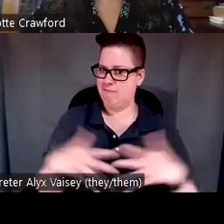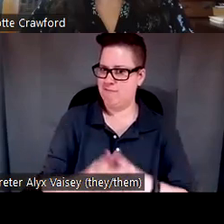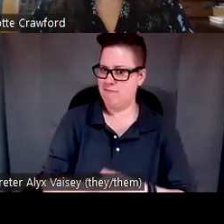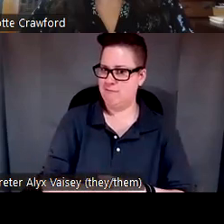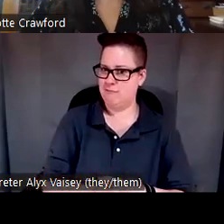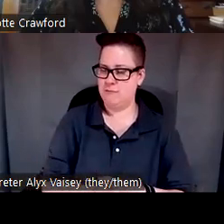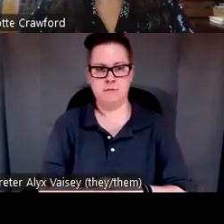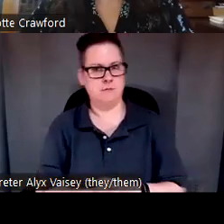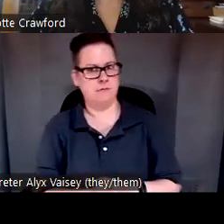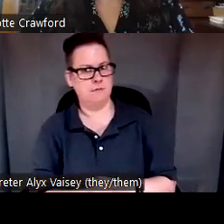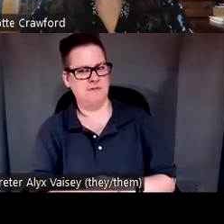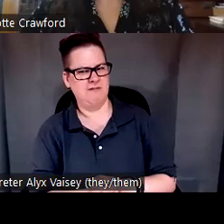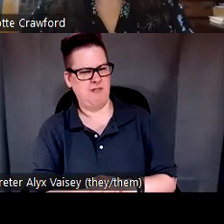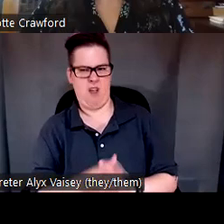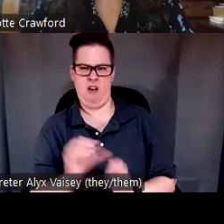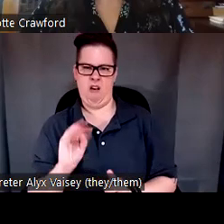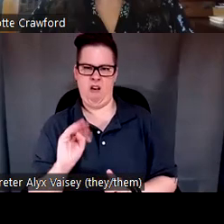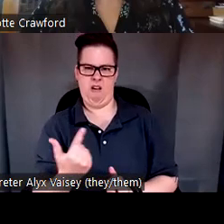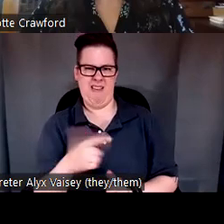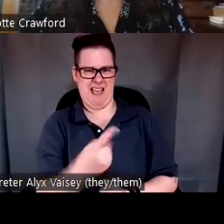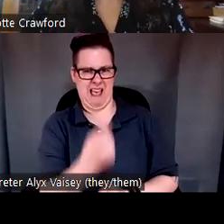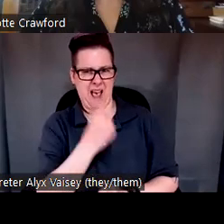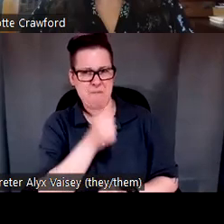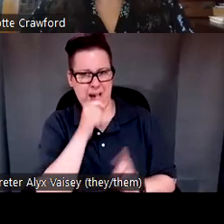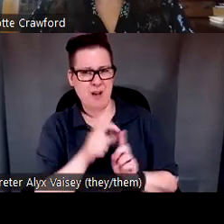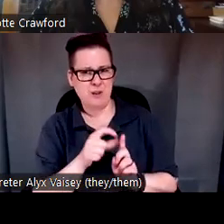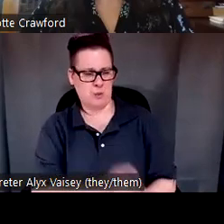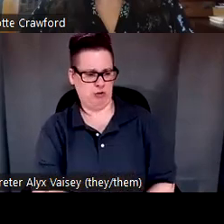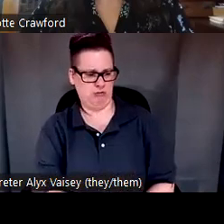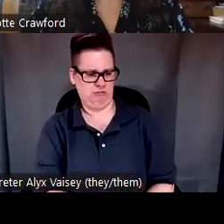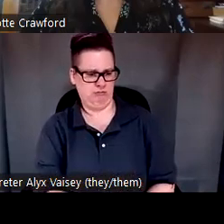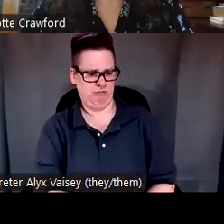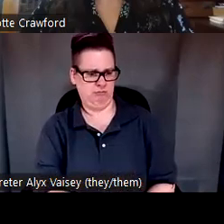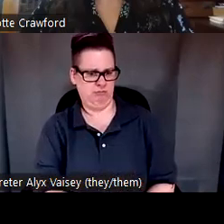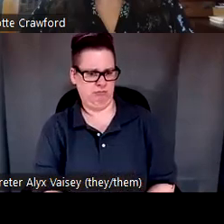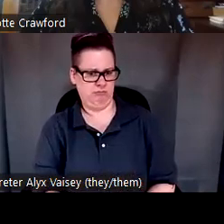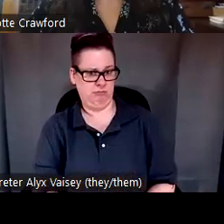Oh my goodness, it's asking me for a password,